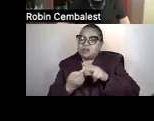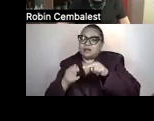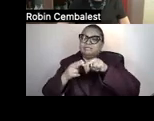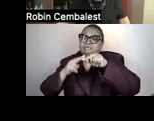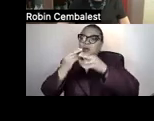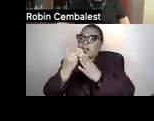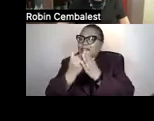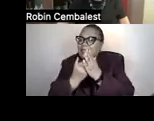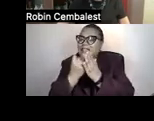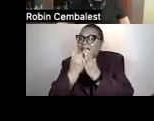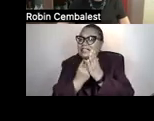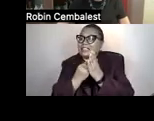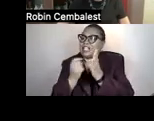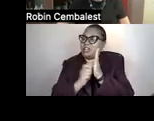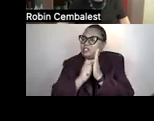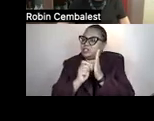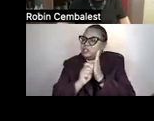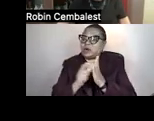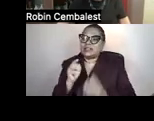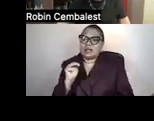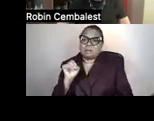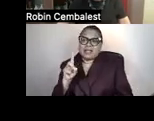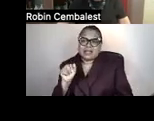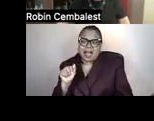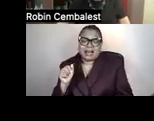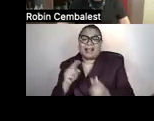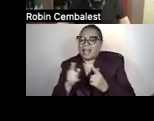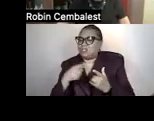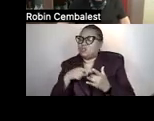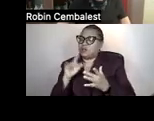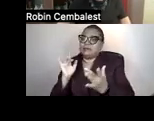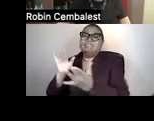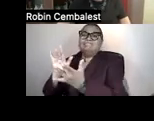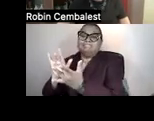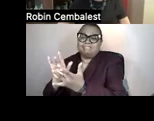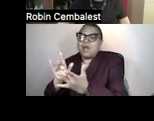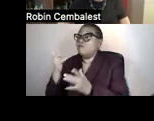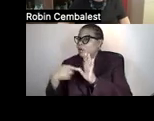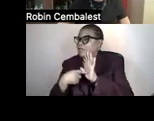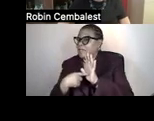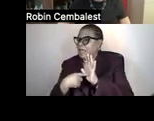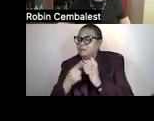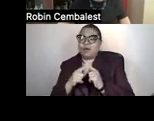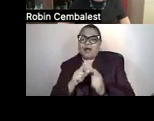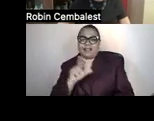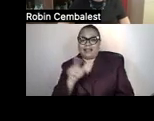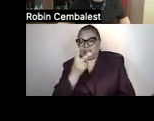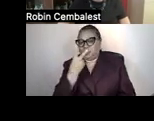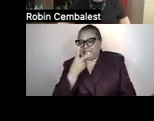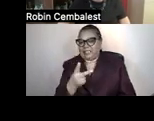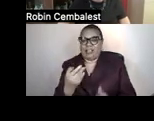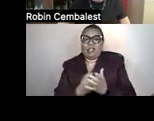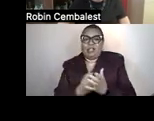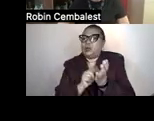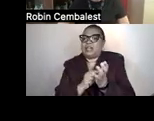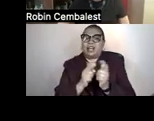of listings and journalists and media that you can reach out to. So for example, on the left, we see the newsletter